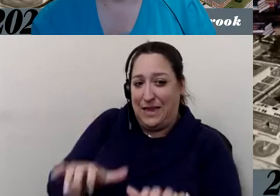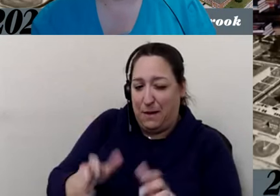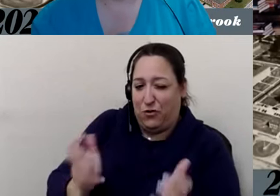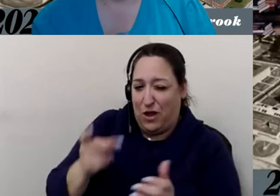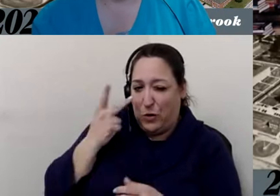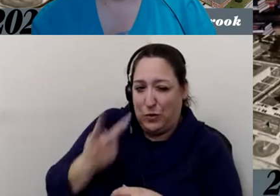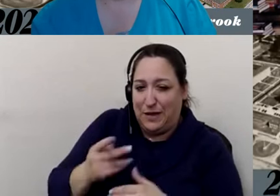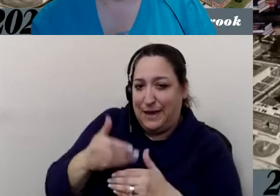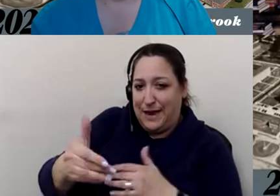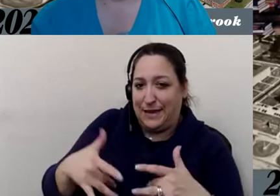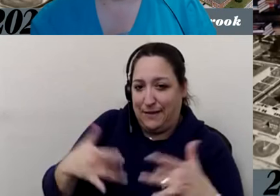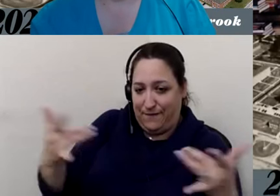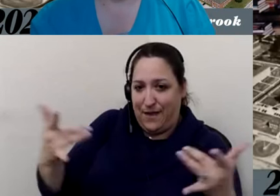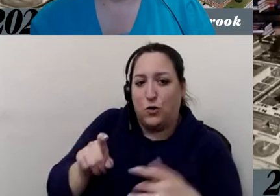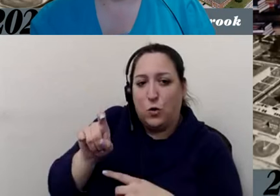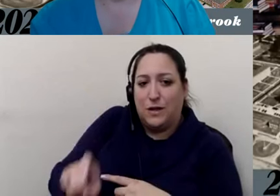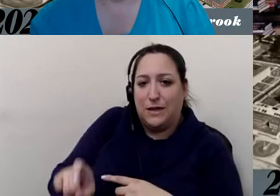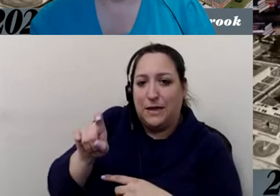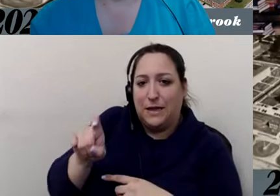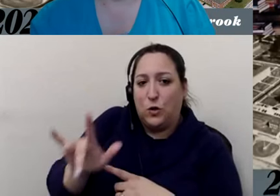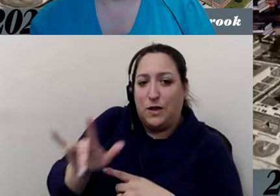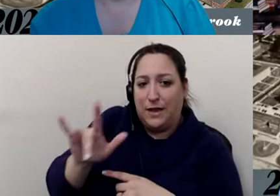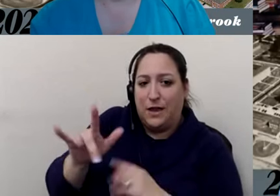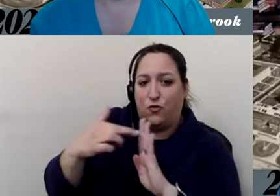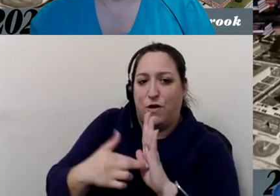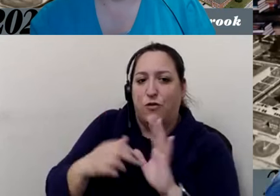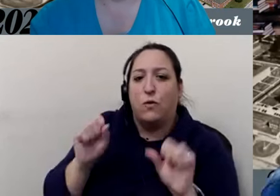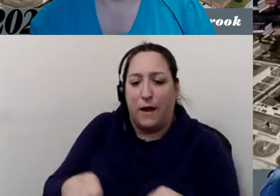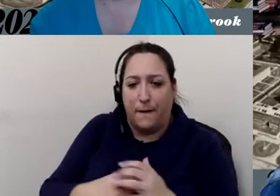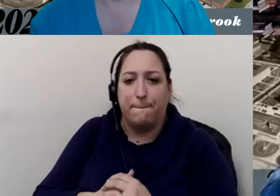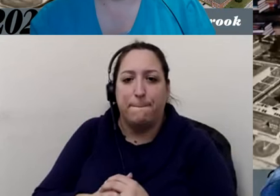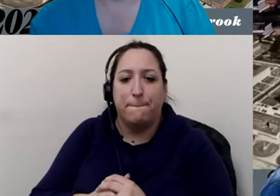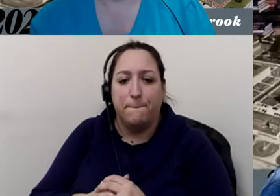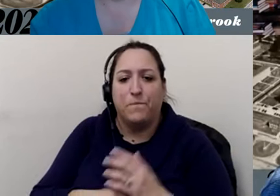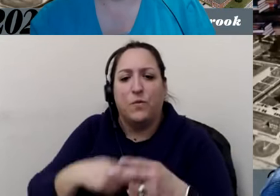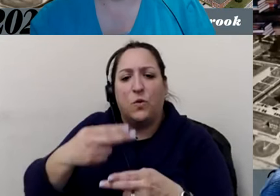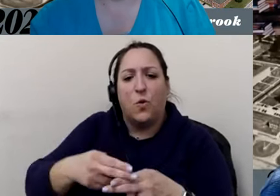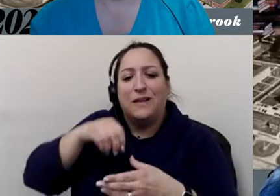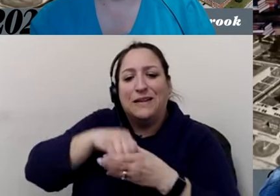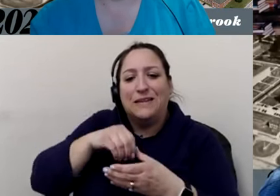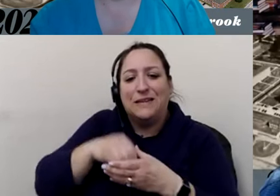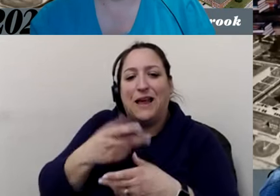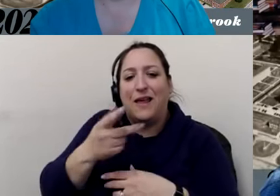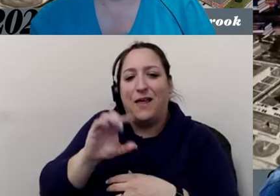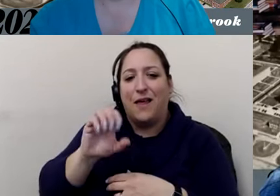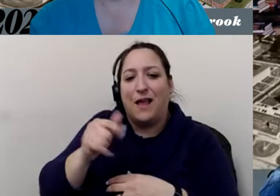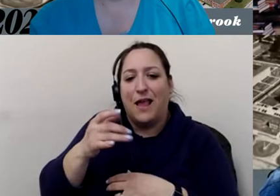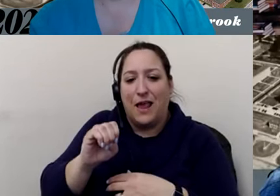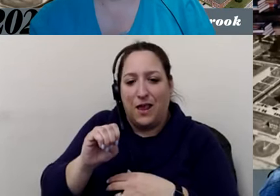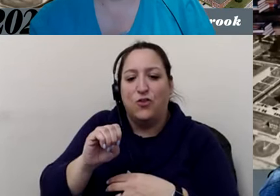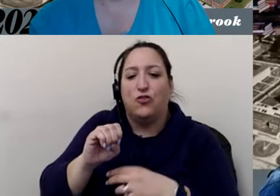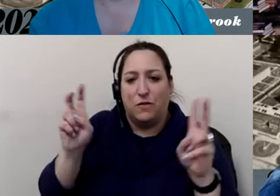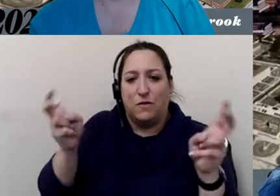chat. You can just click on the link to register. It's gonna call Inside the Cages, Breaking the Willowbrook